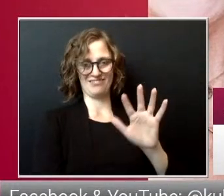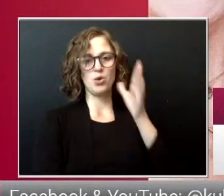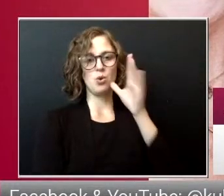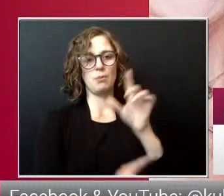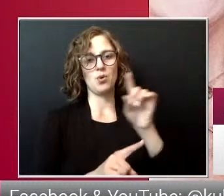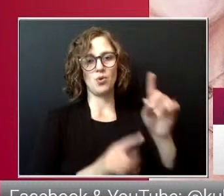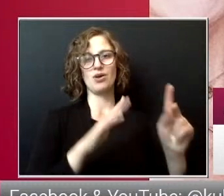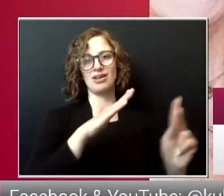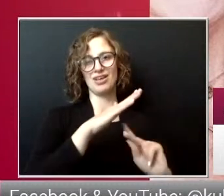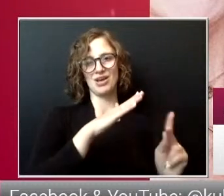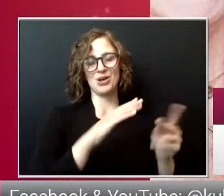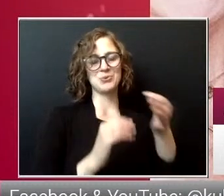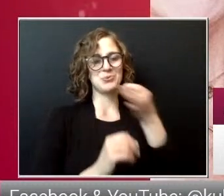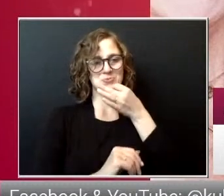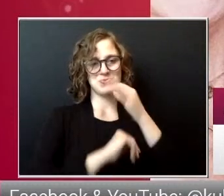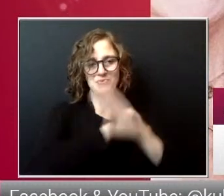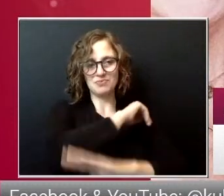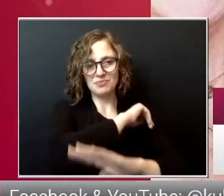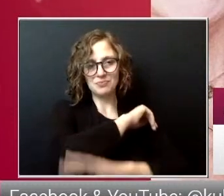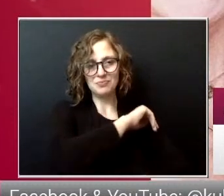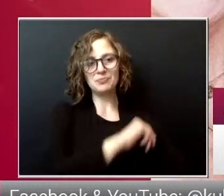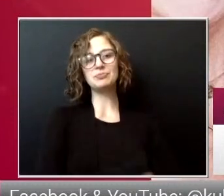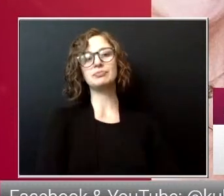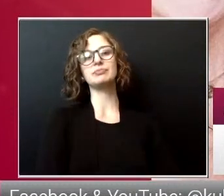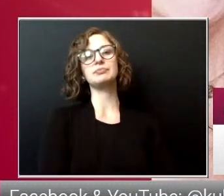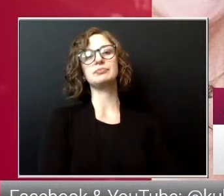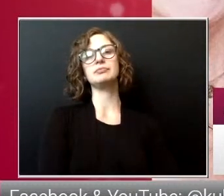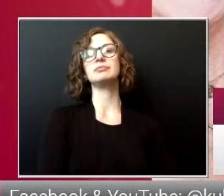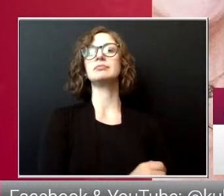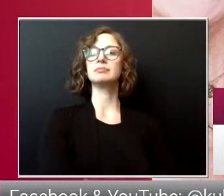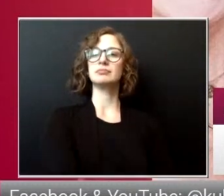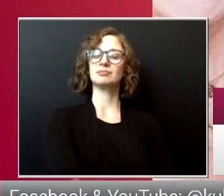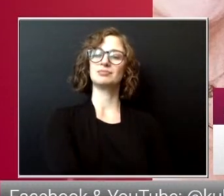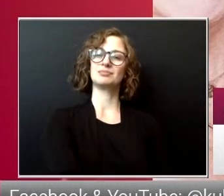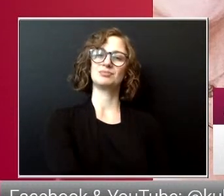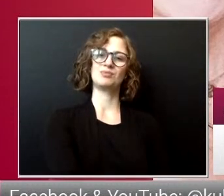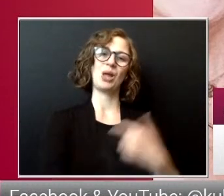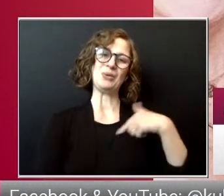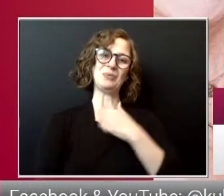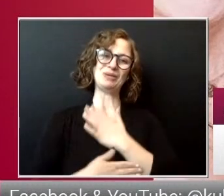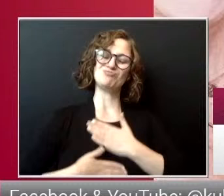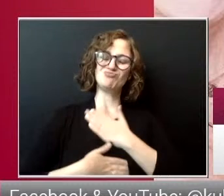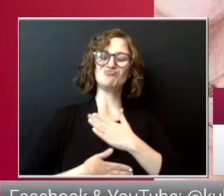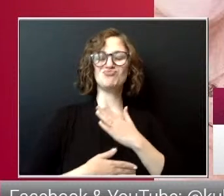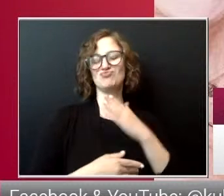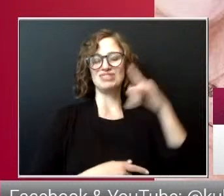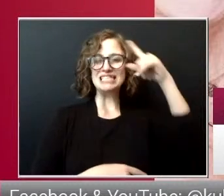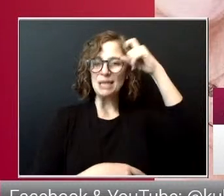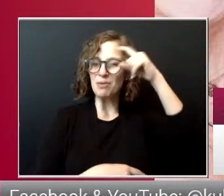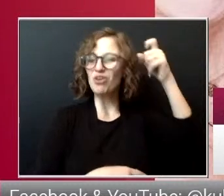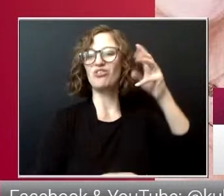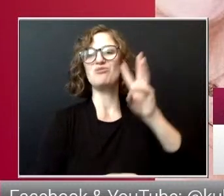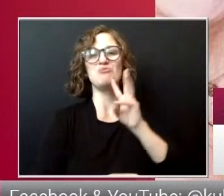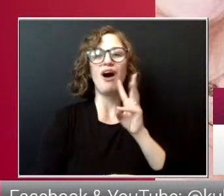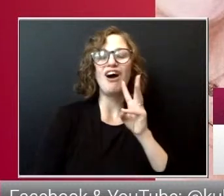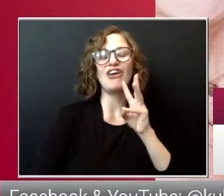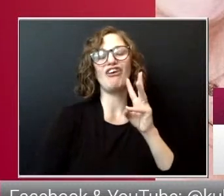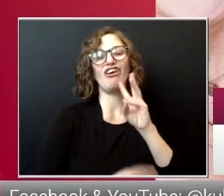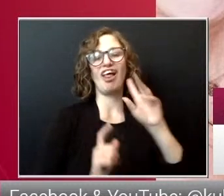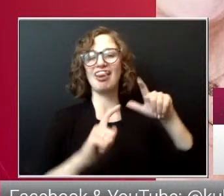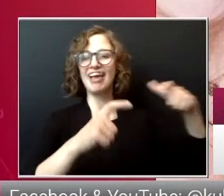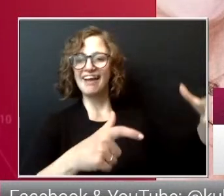this fall. But we like summer, water, lake, swimming, all